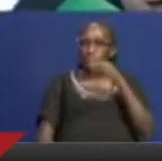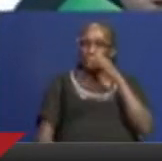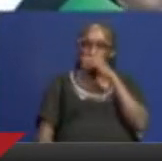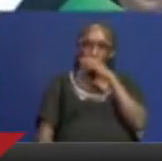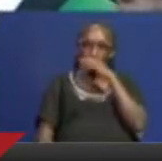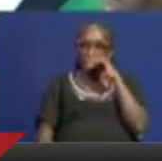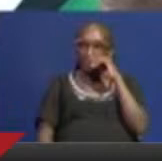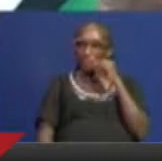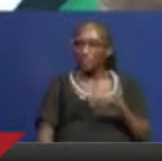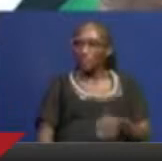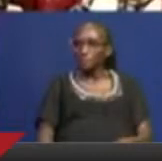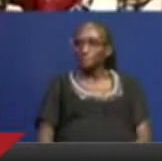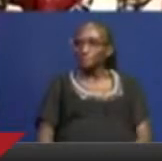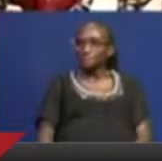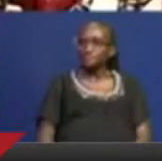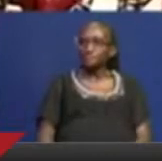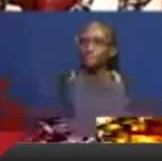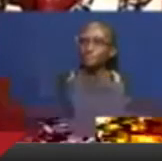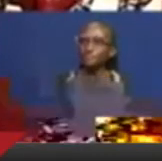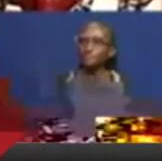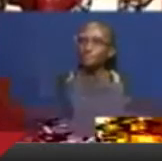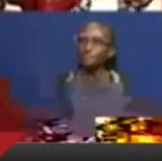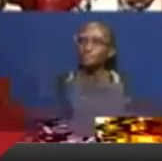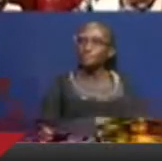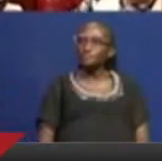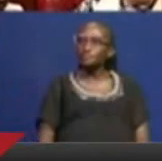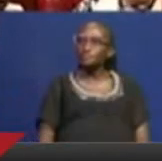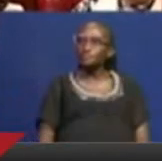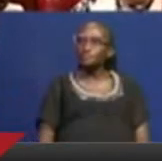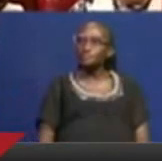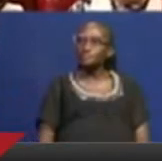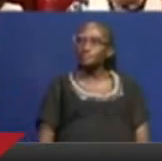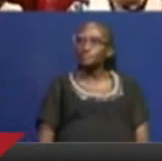Embakasi North James Gakuya.